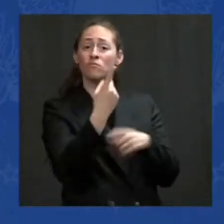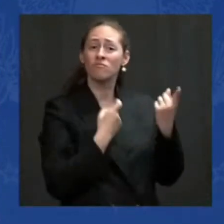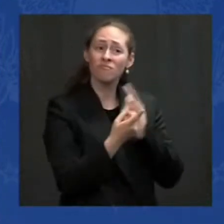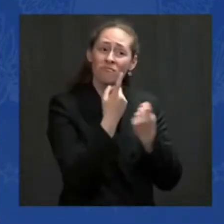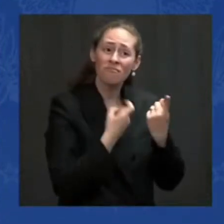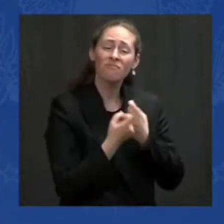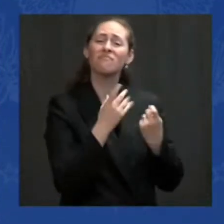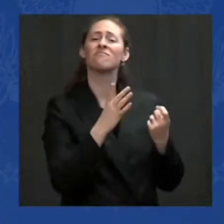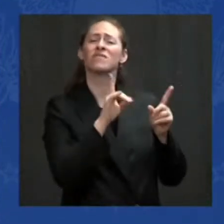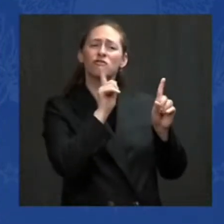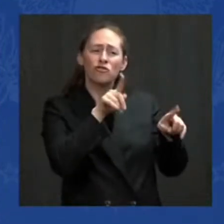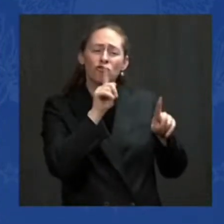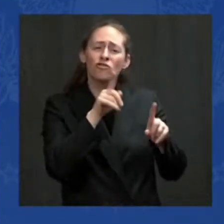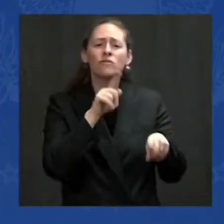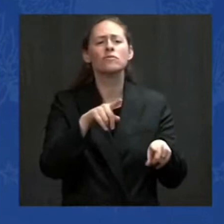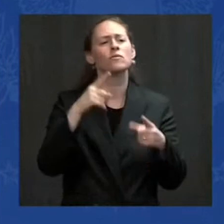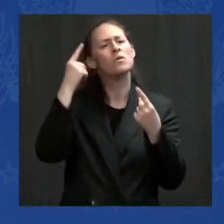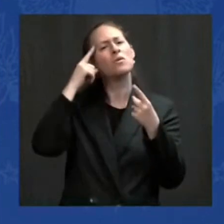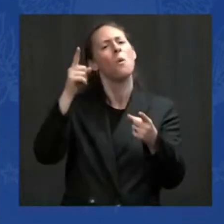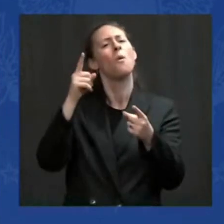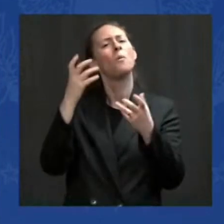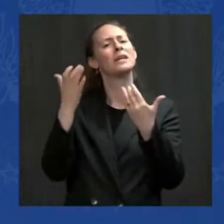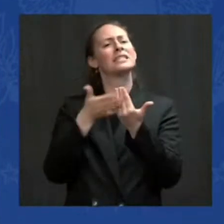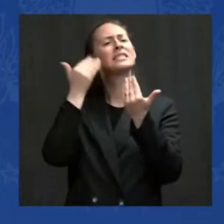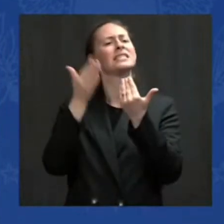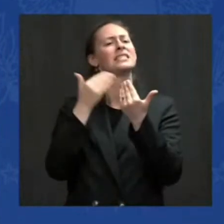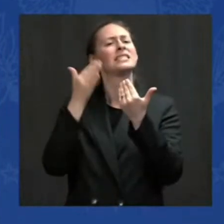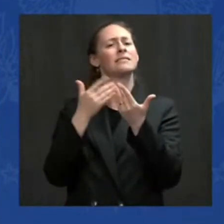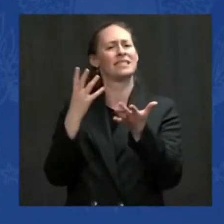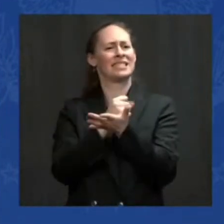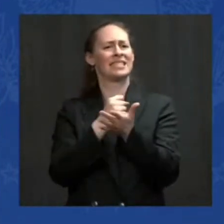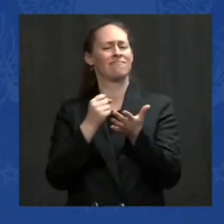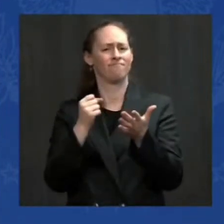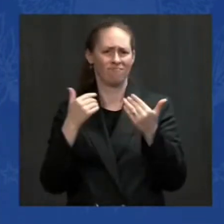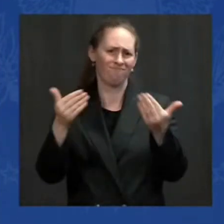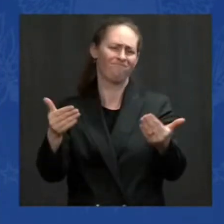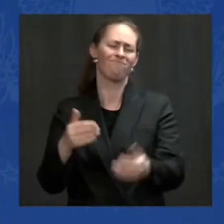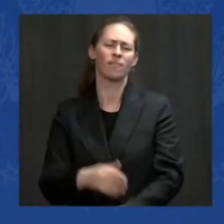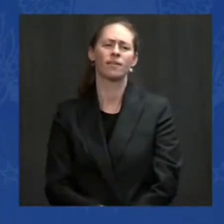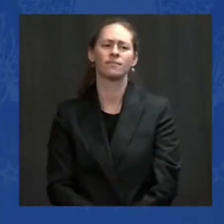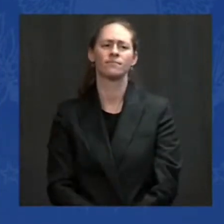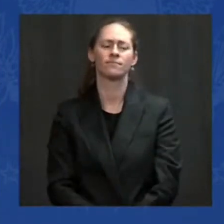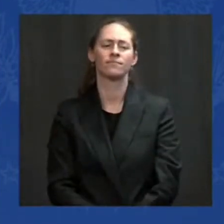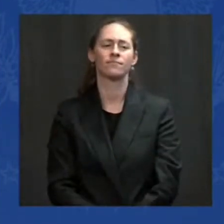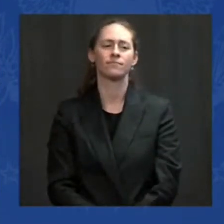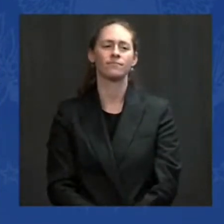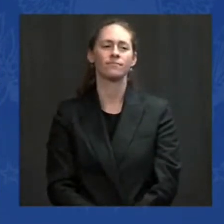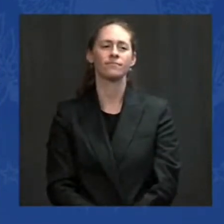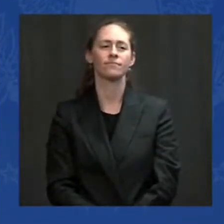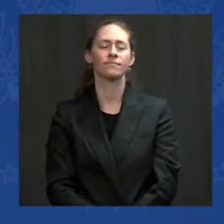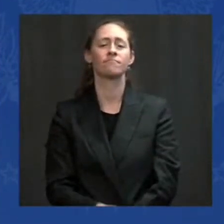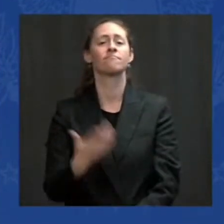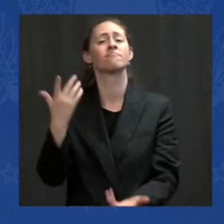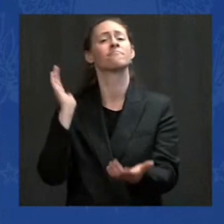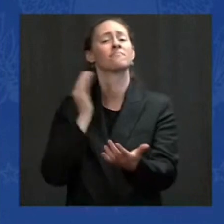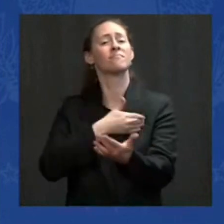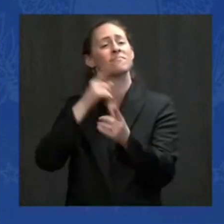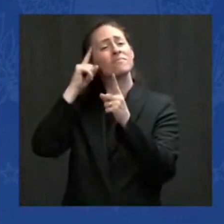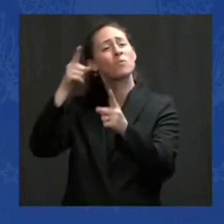possible for them to get a shot as soon as they are ready. And our goal is